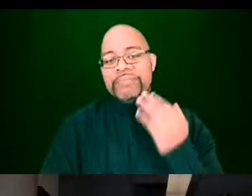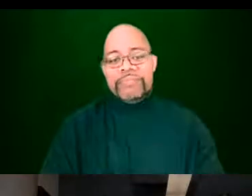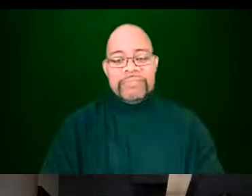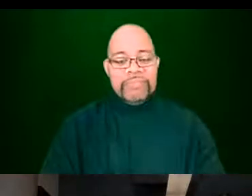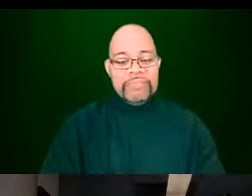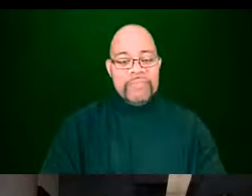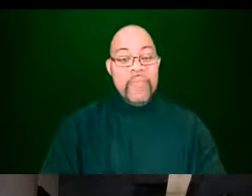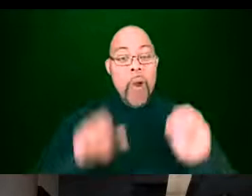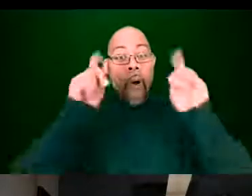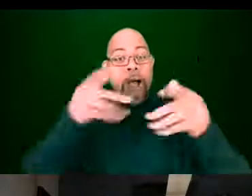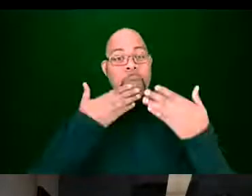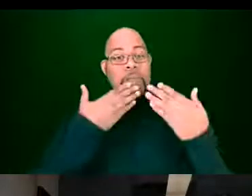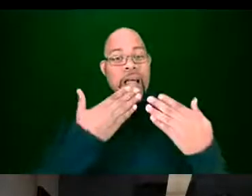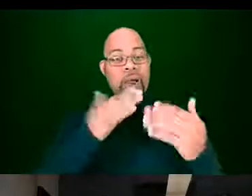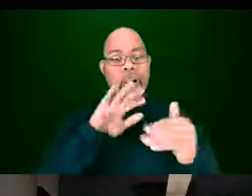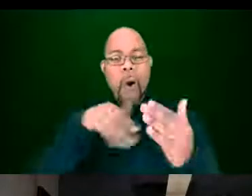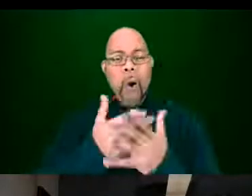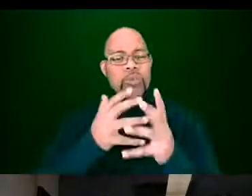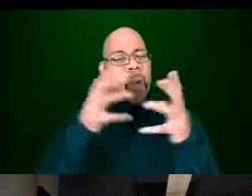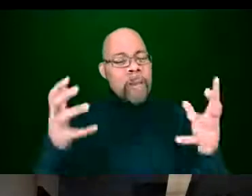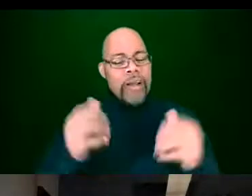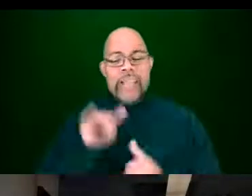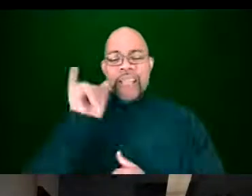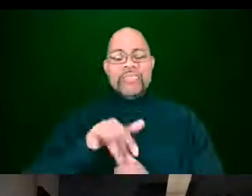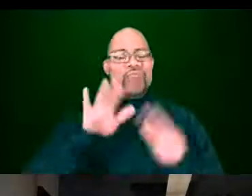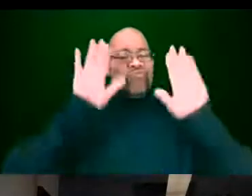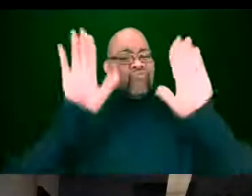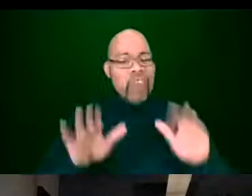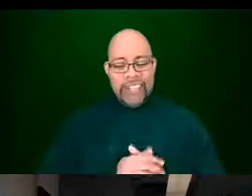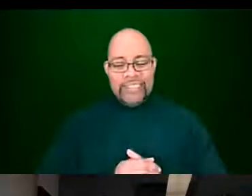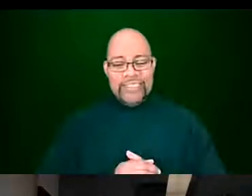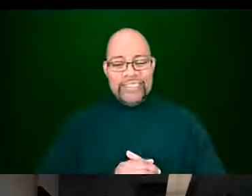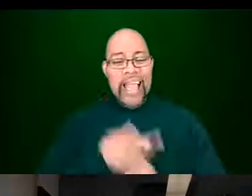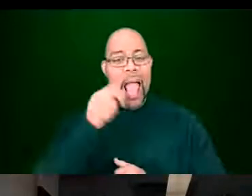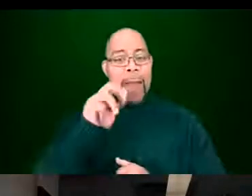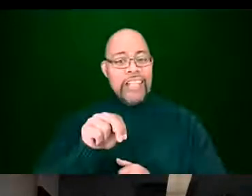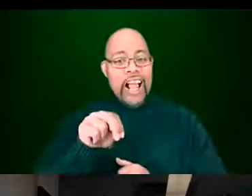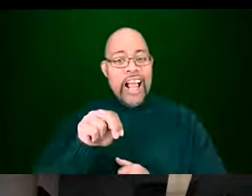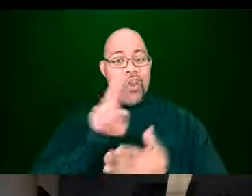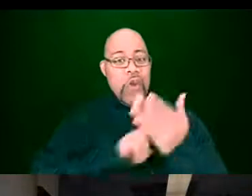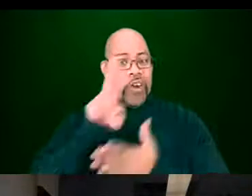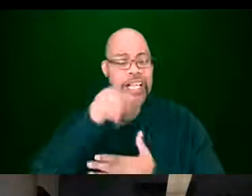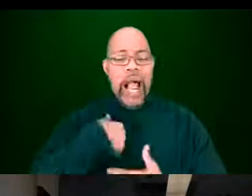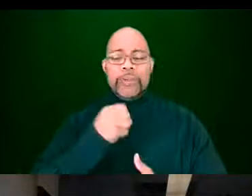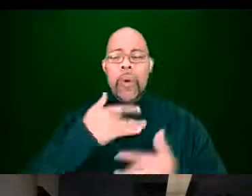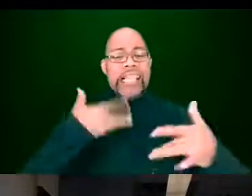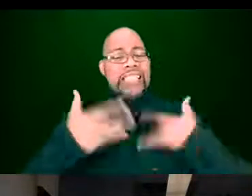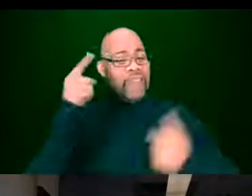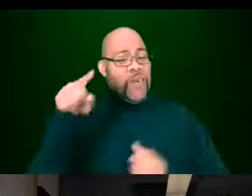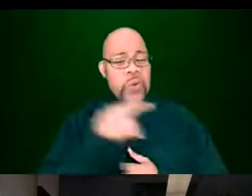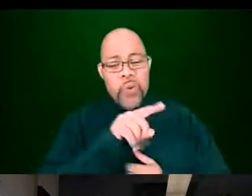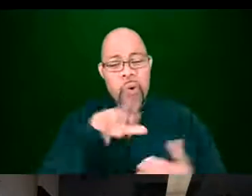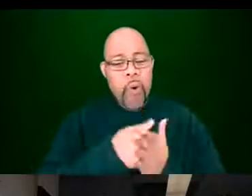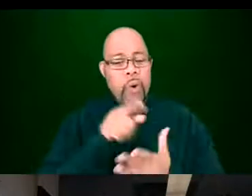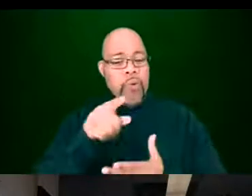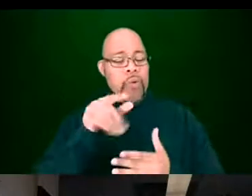All righty, thank you all so much. This was great. Hampton University, I am so excited for you all. You